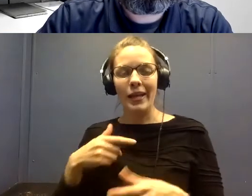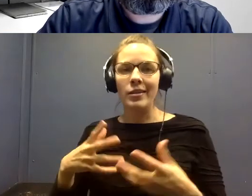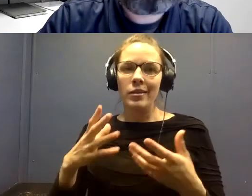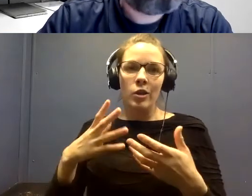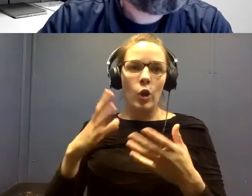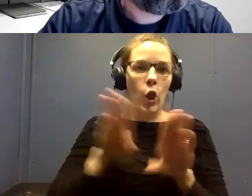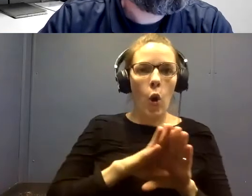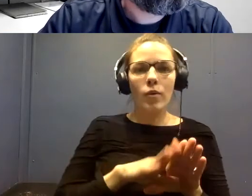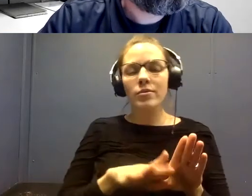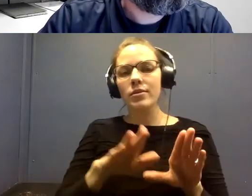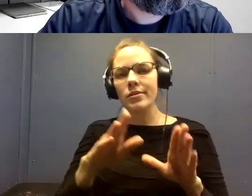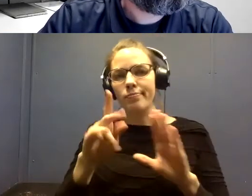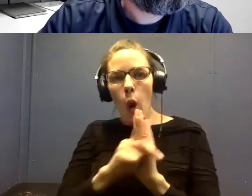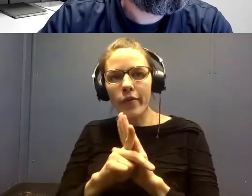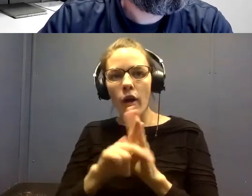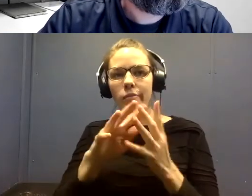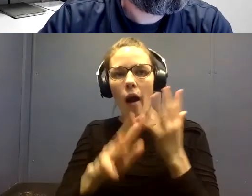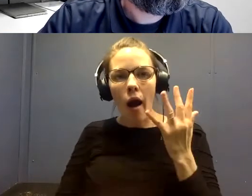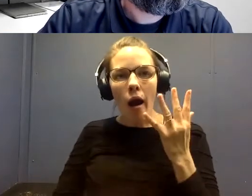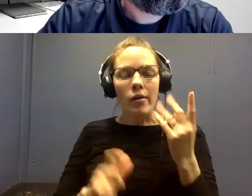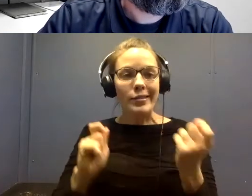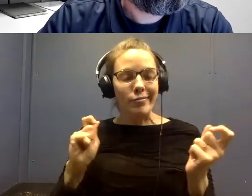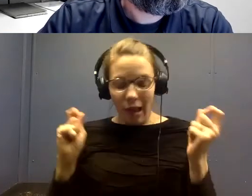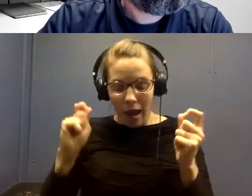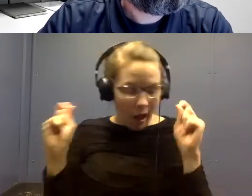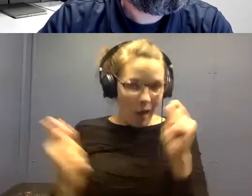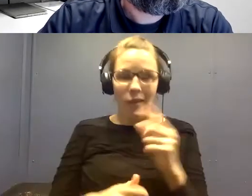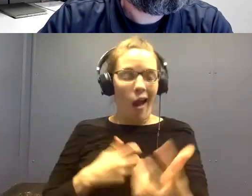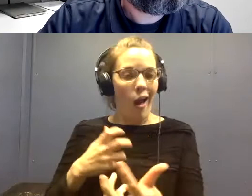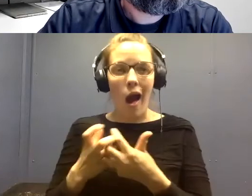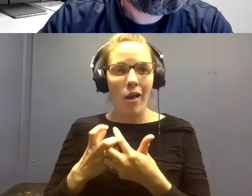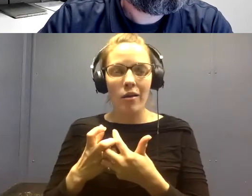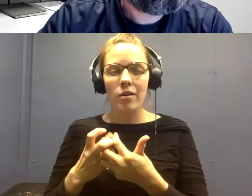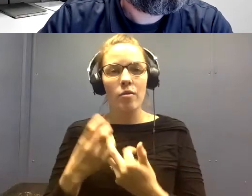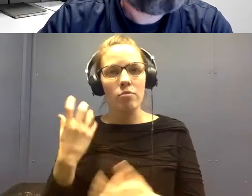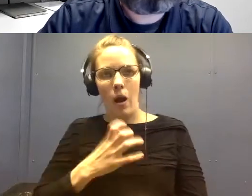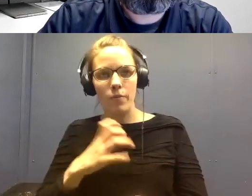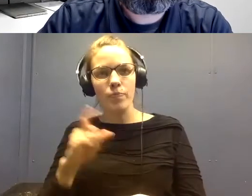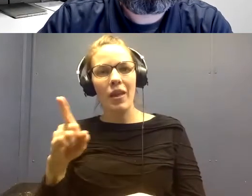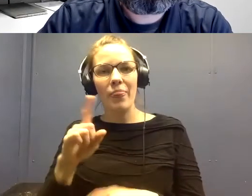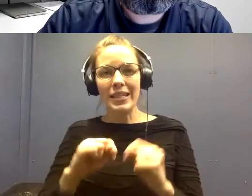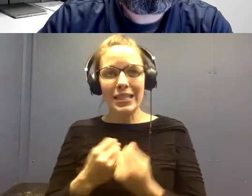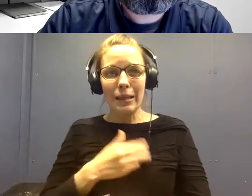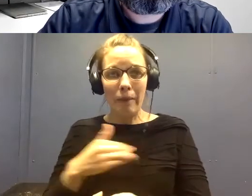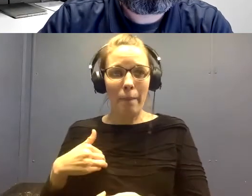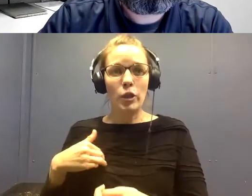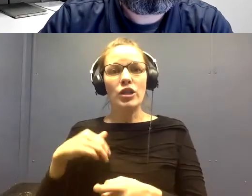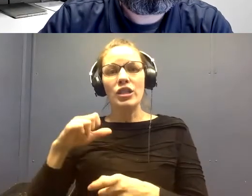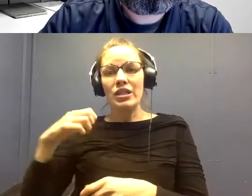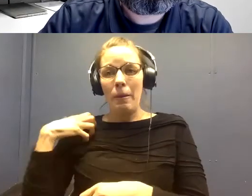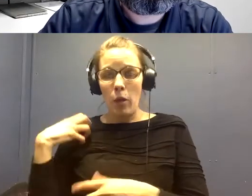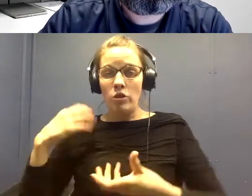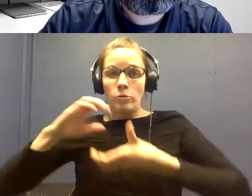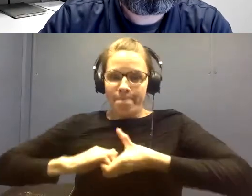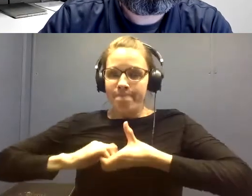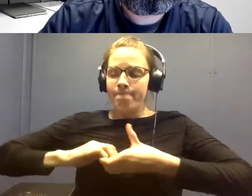and we went through a lot. And the team members and employees joined hand in glove to figure